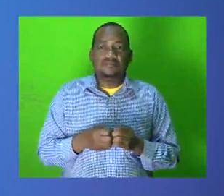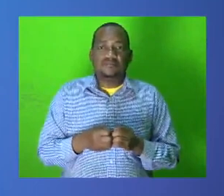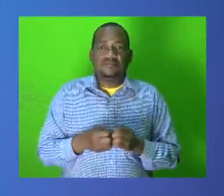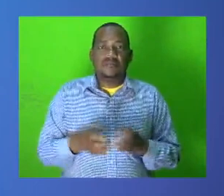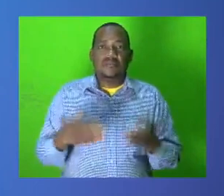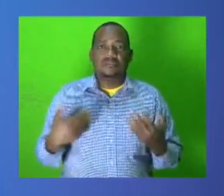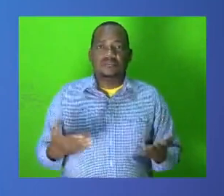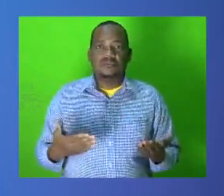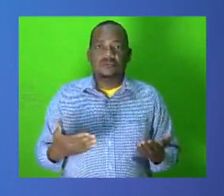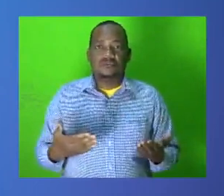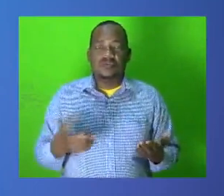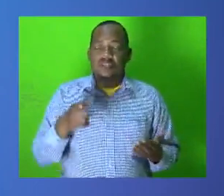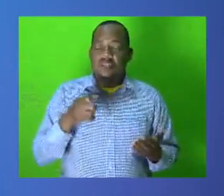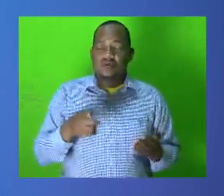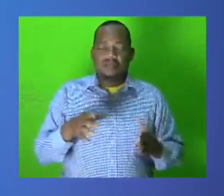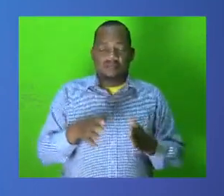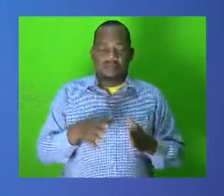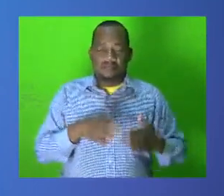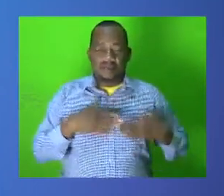geographical research in day-to-day life.